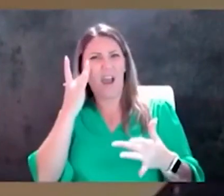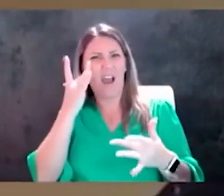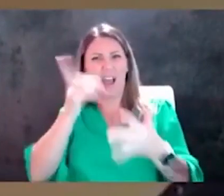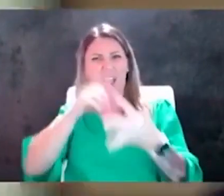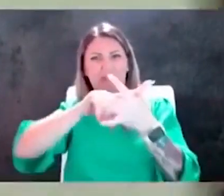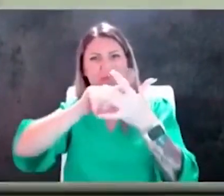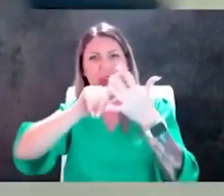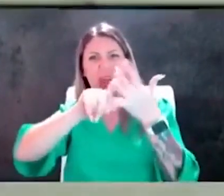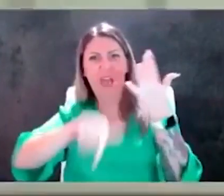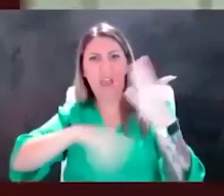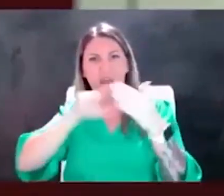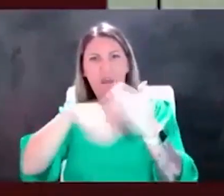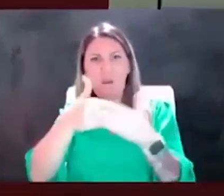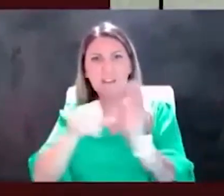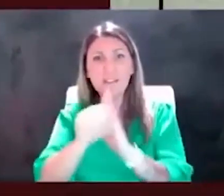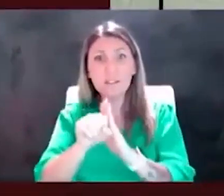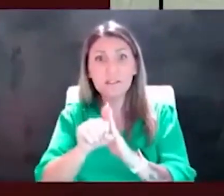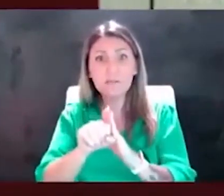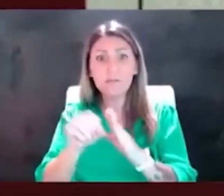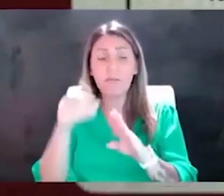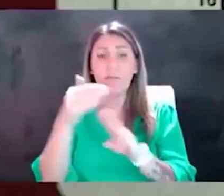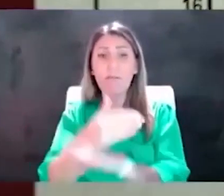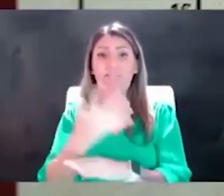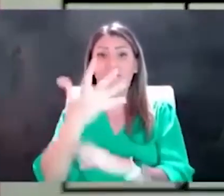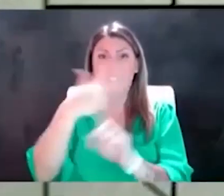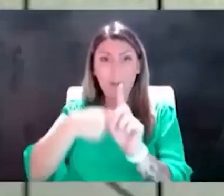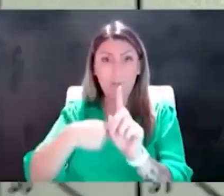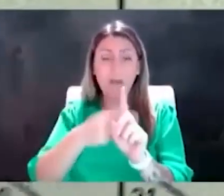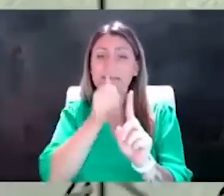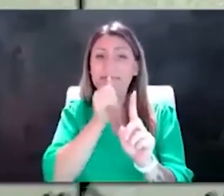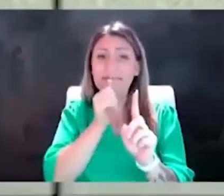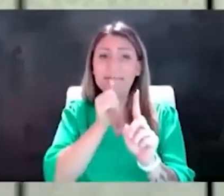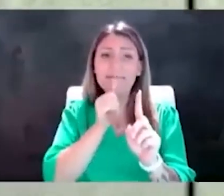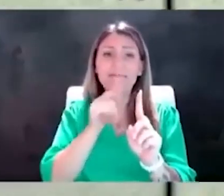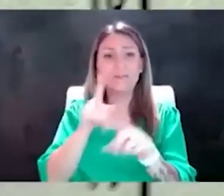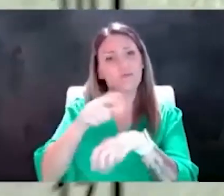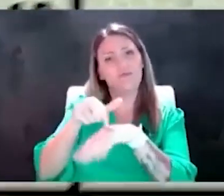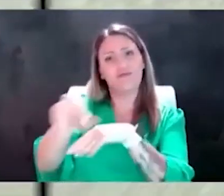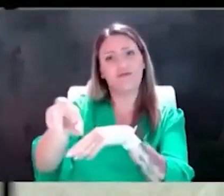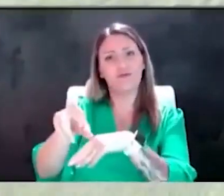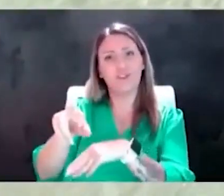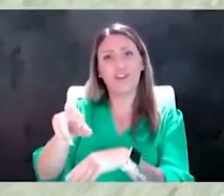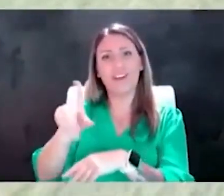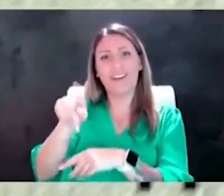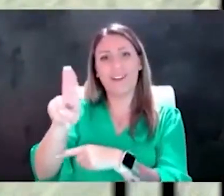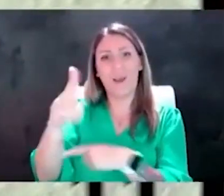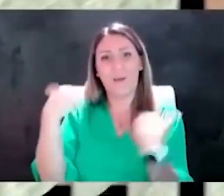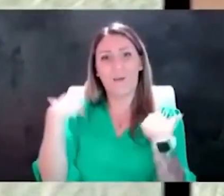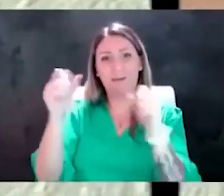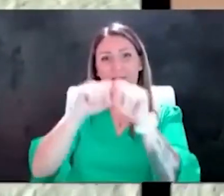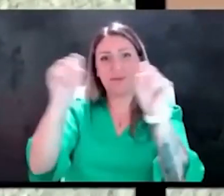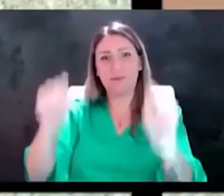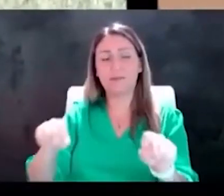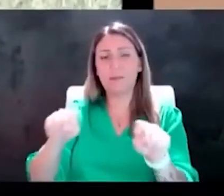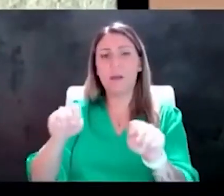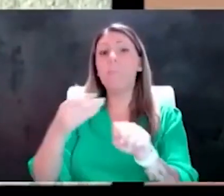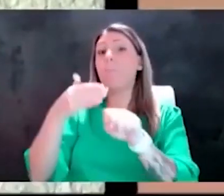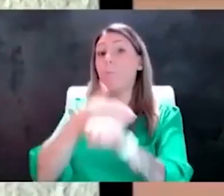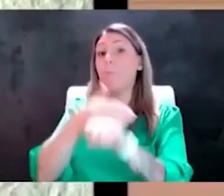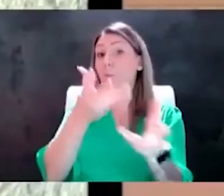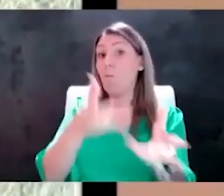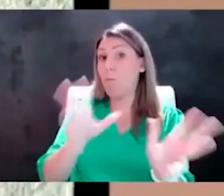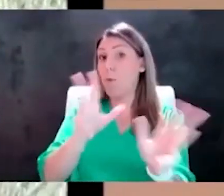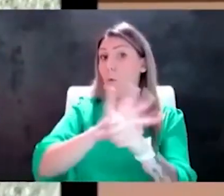symptoms. After 5 months of suffering, Mikayla got a referral to the University of Kansas Health System's post-COVID clinic,